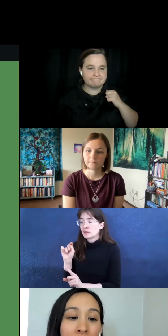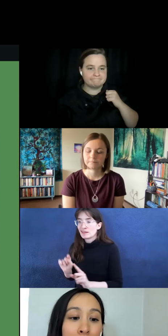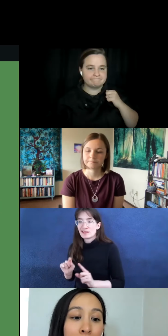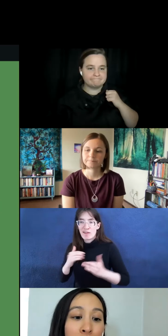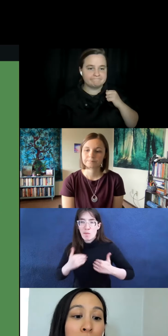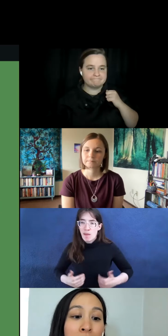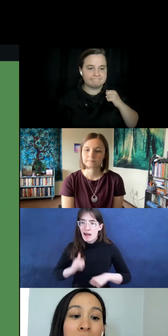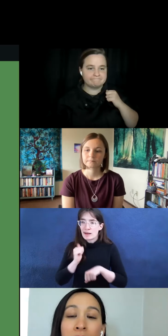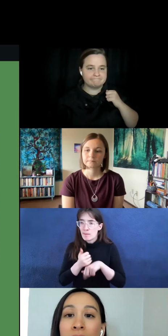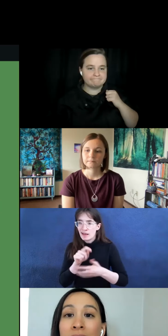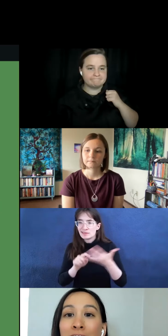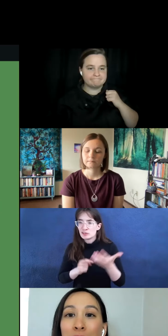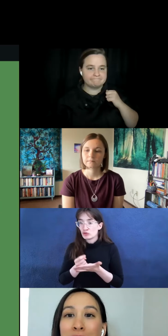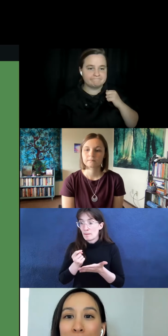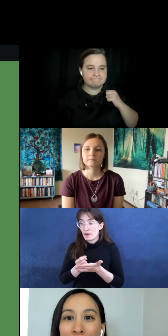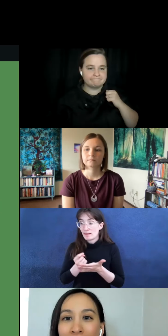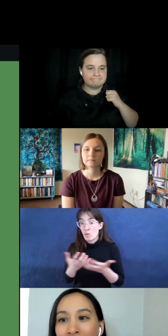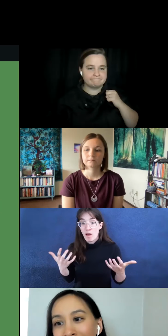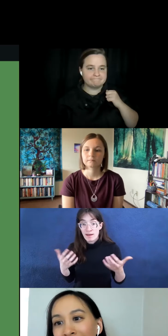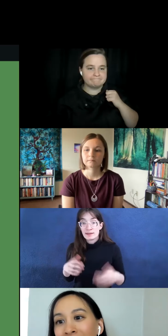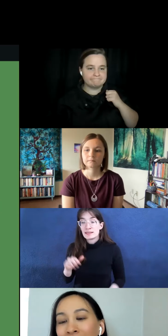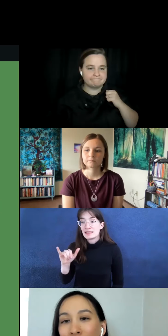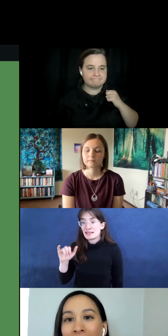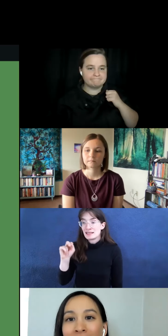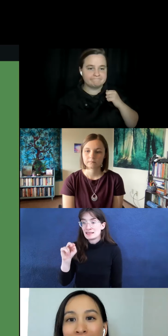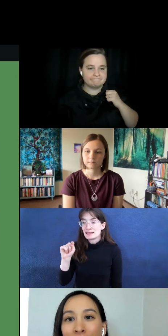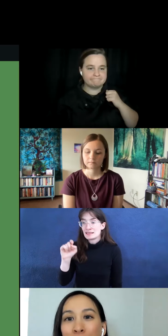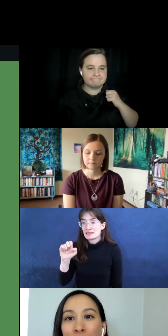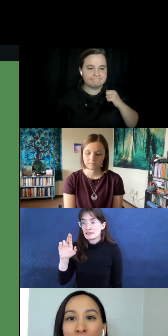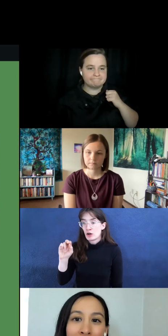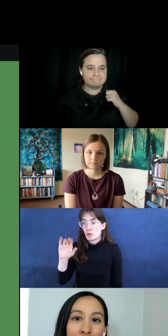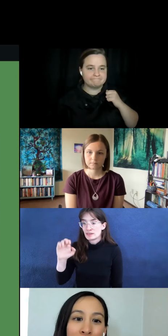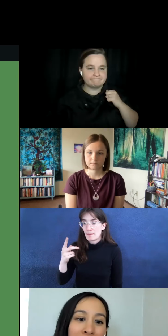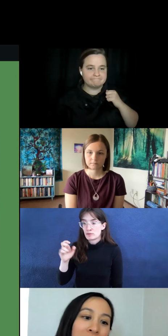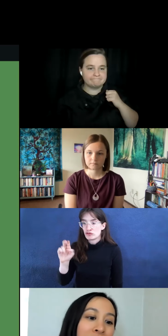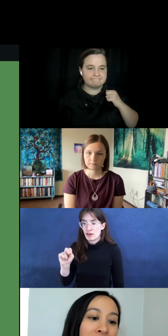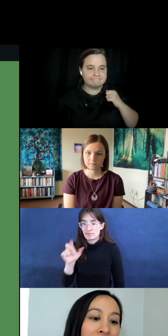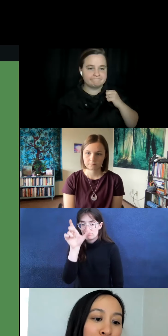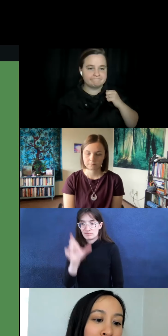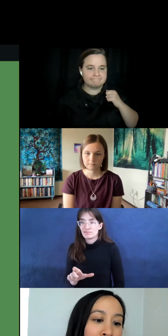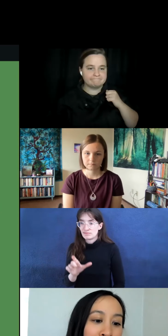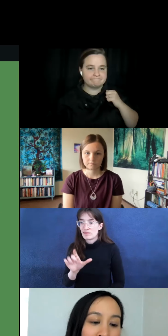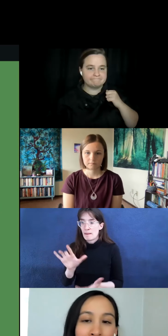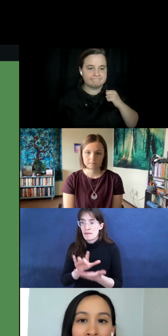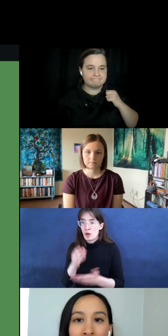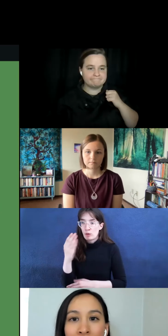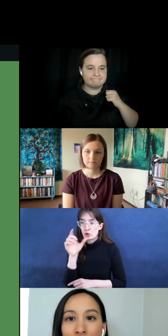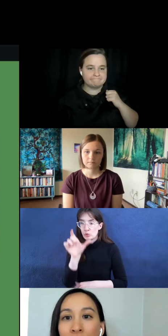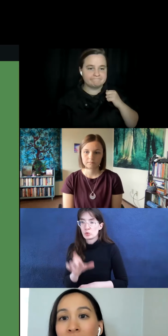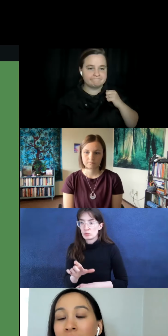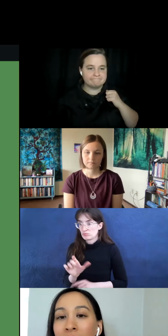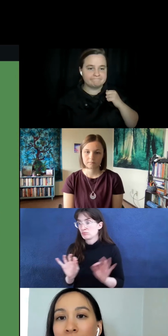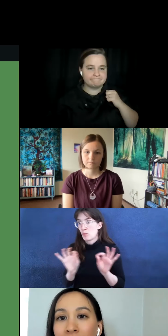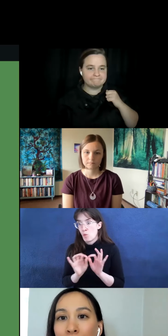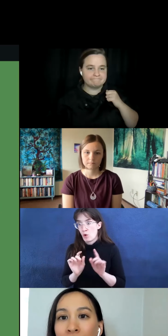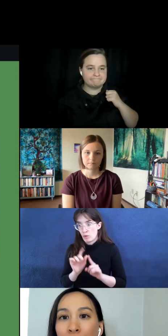body-based treatments is interoception. So that is a super key word in this as well. So